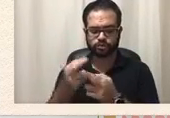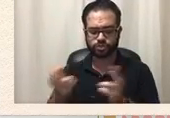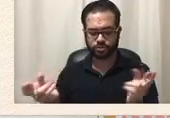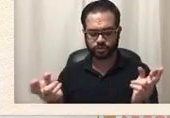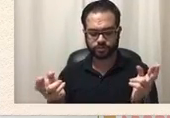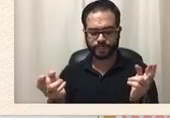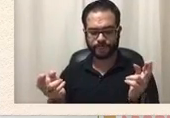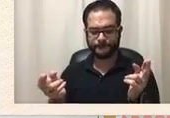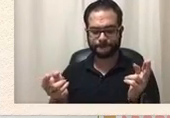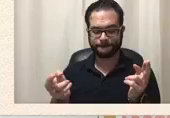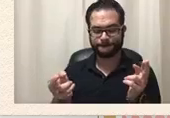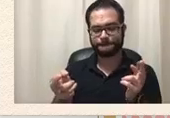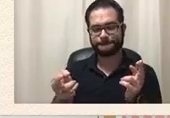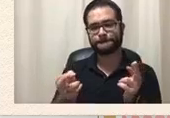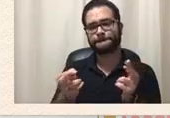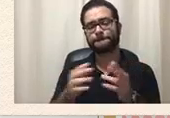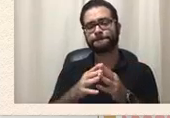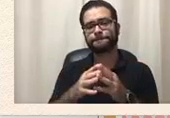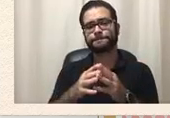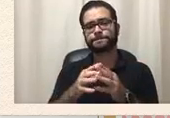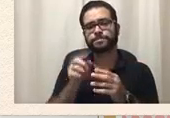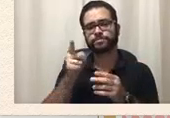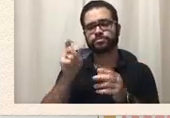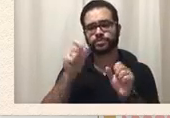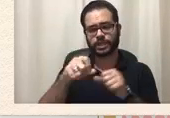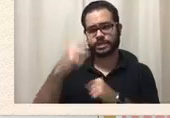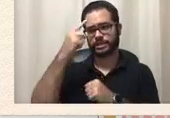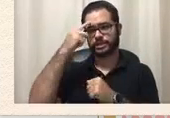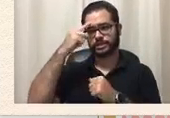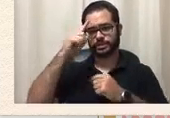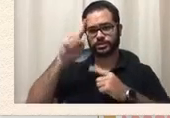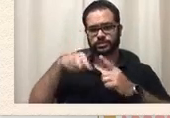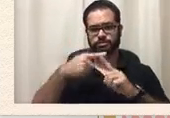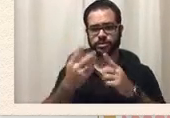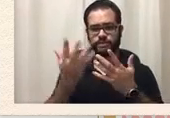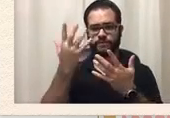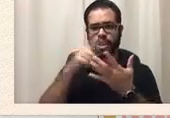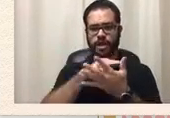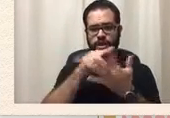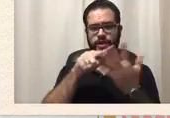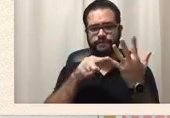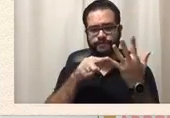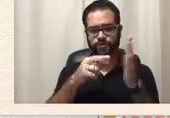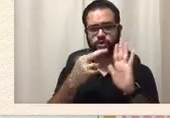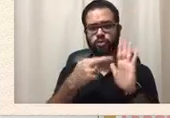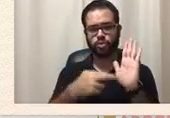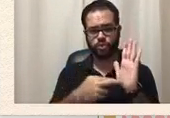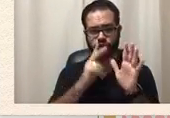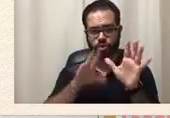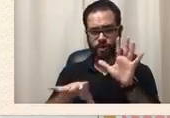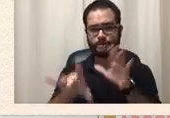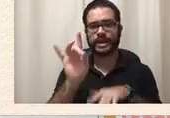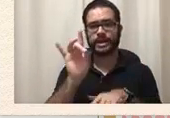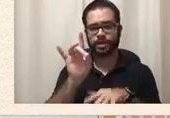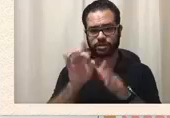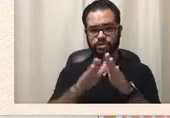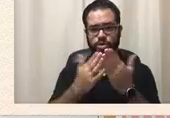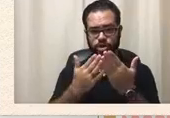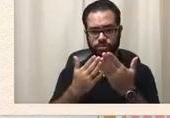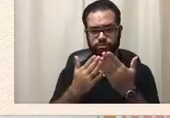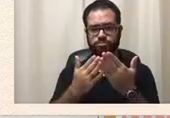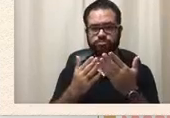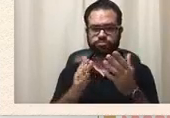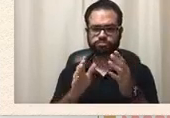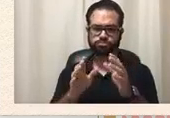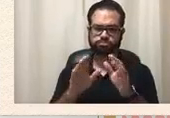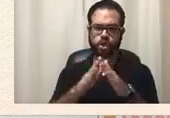books, you're going to think about the 5-finger rule. You're going to pick up the book and open it or virtually turn it to any page.